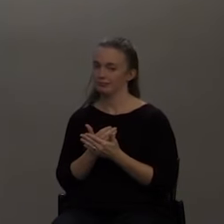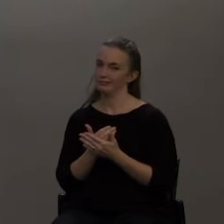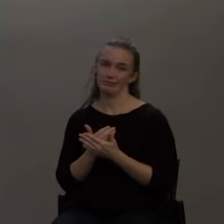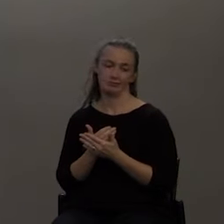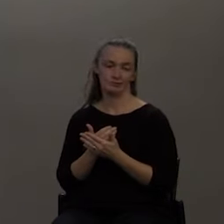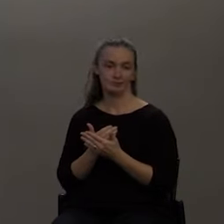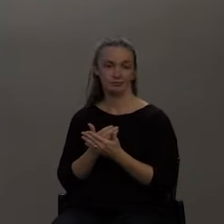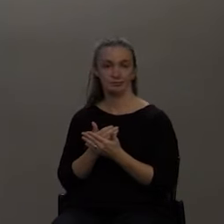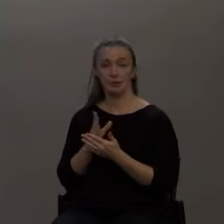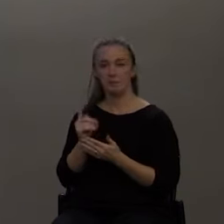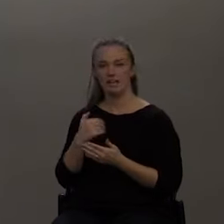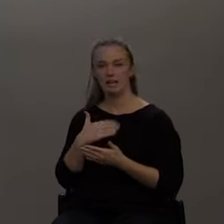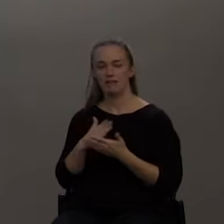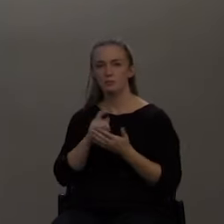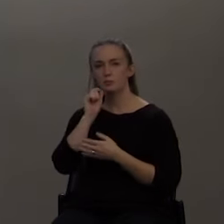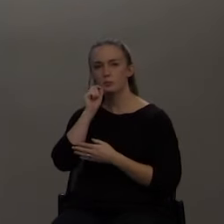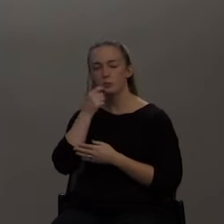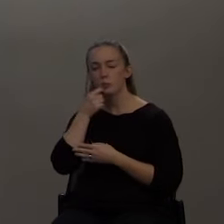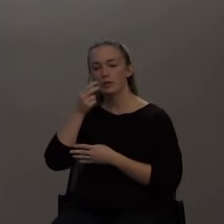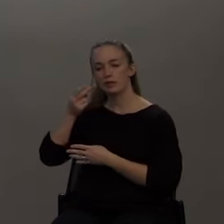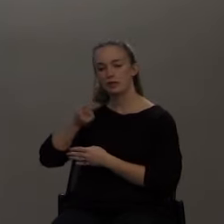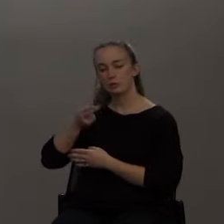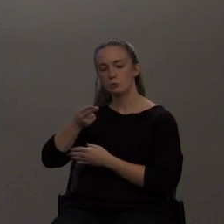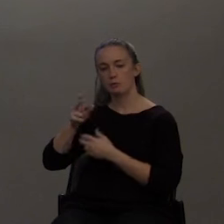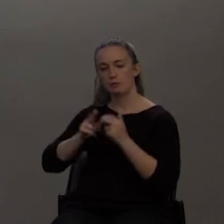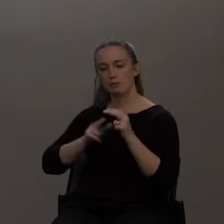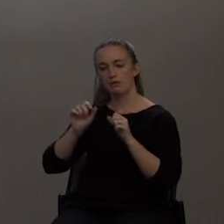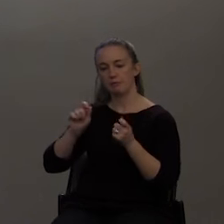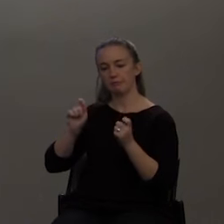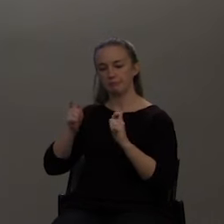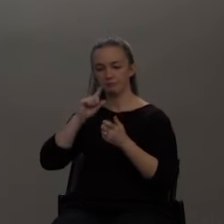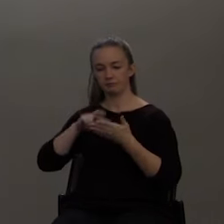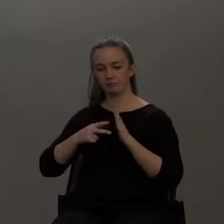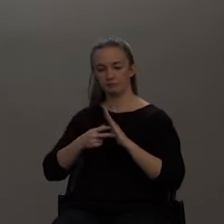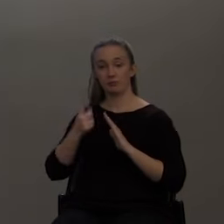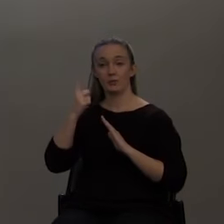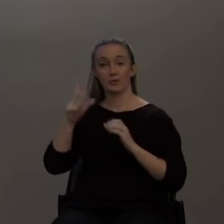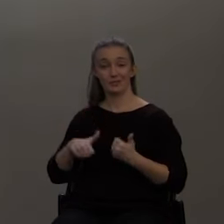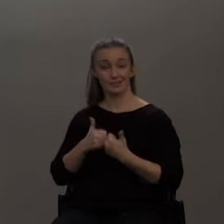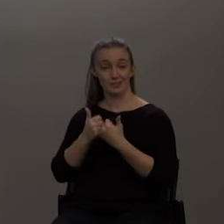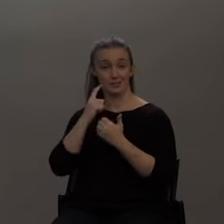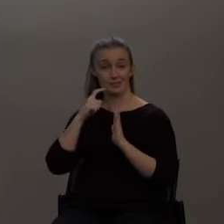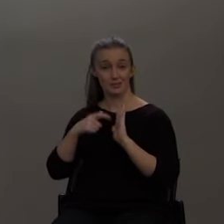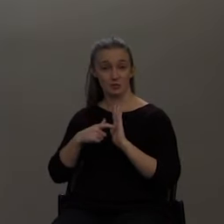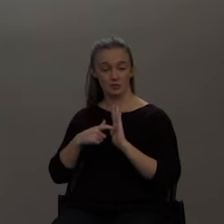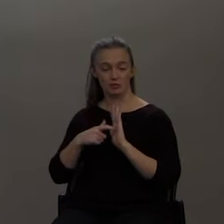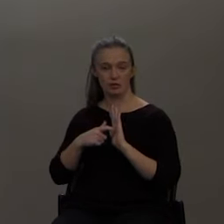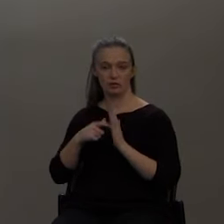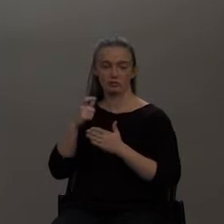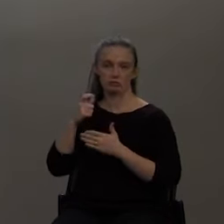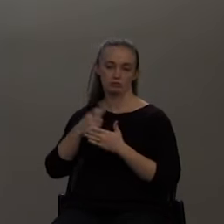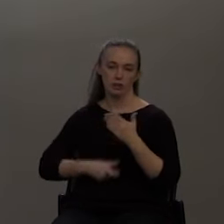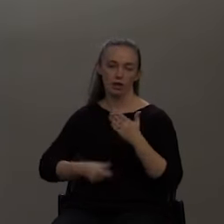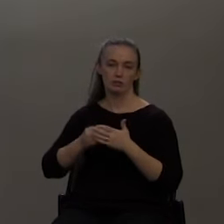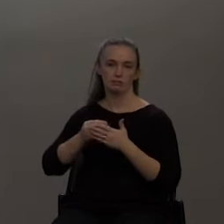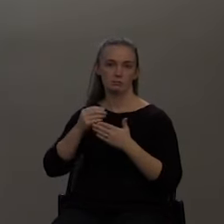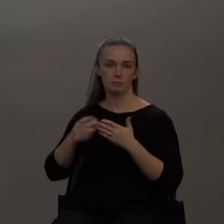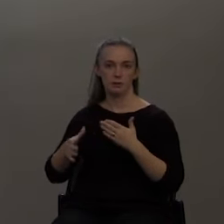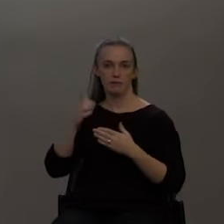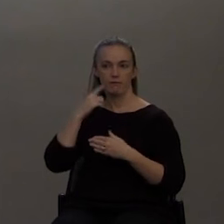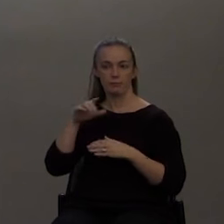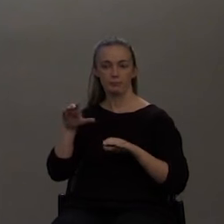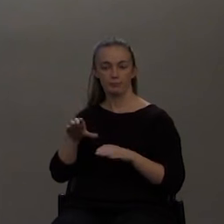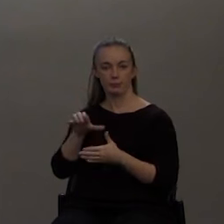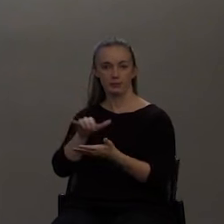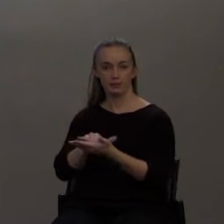very cool historic buildings out there that can be repurposed. One of the challenges that we learned is there's a lot of cost in getting that up and running. And so they've